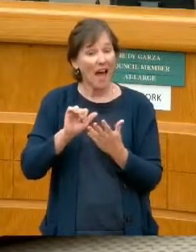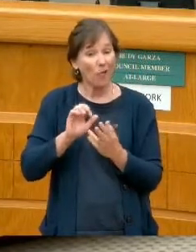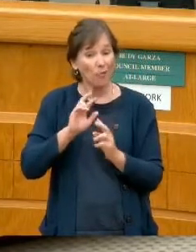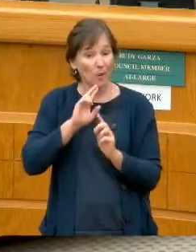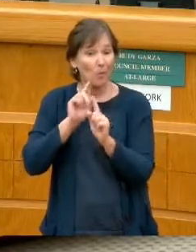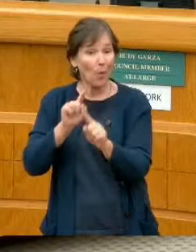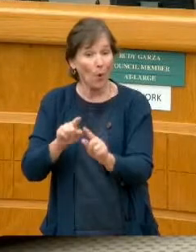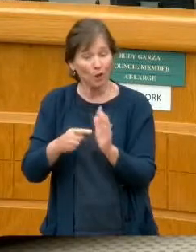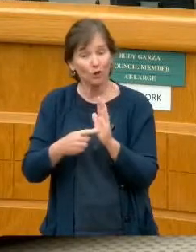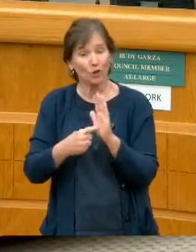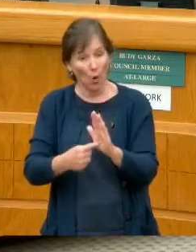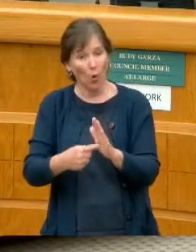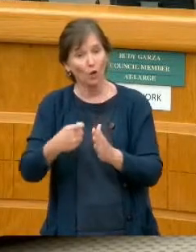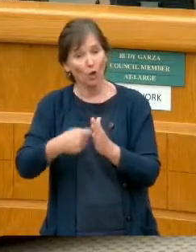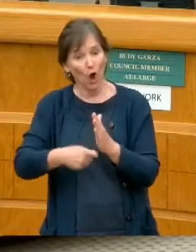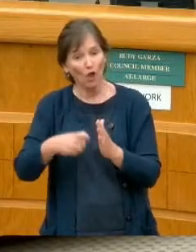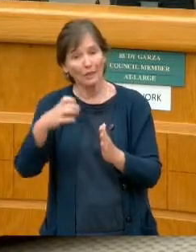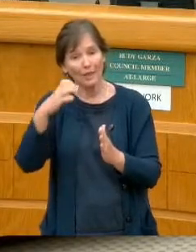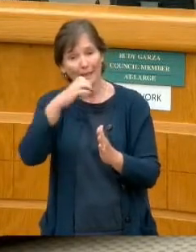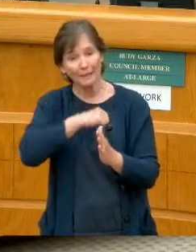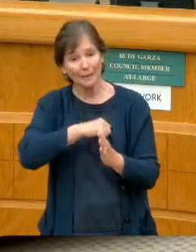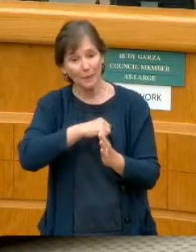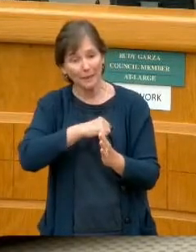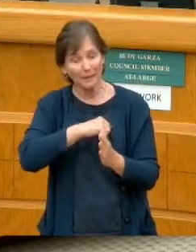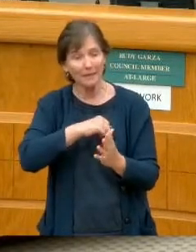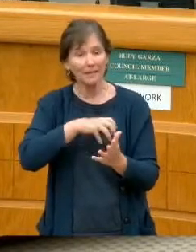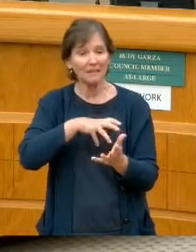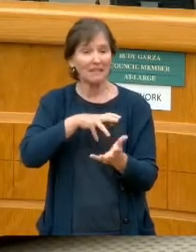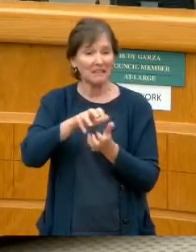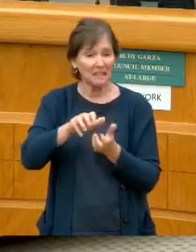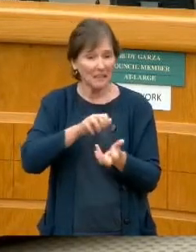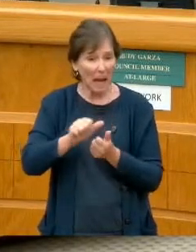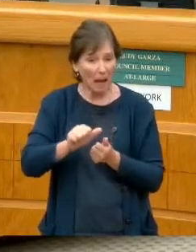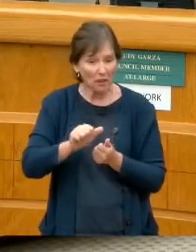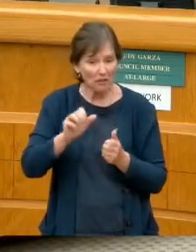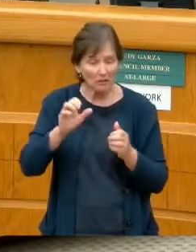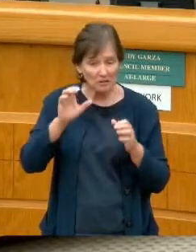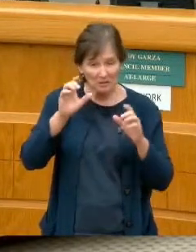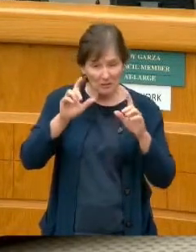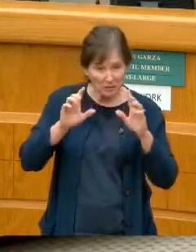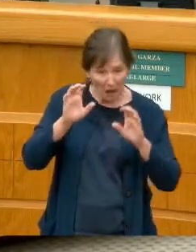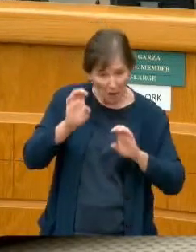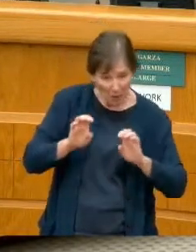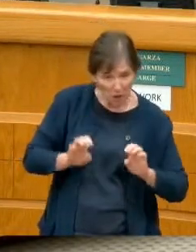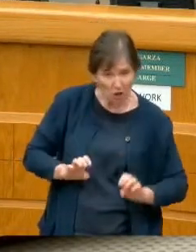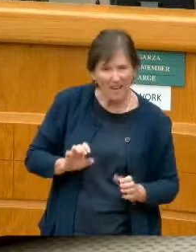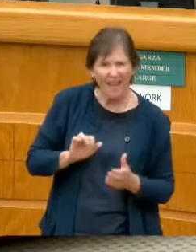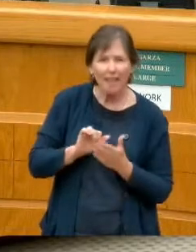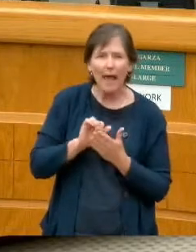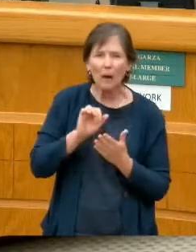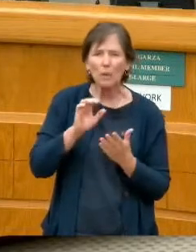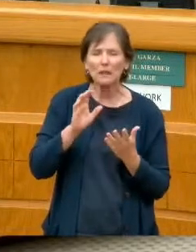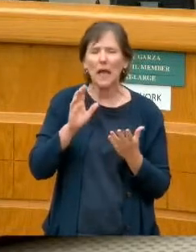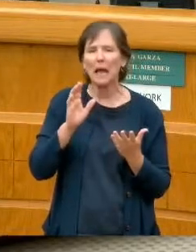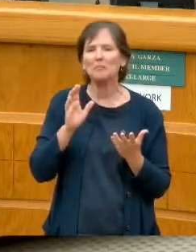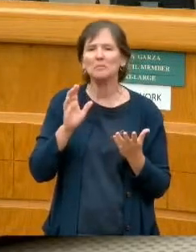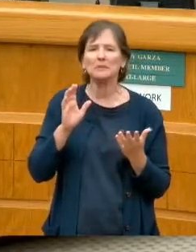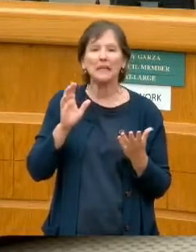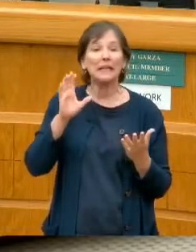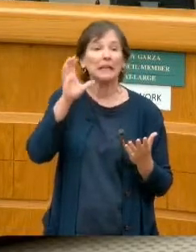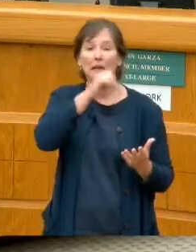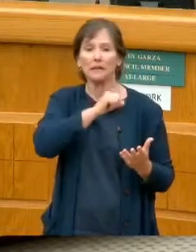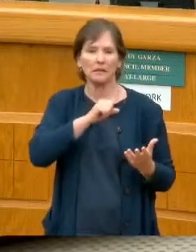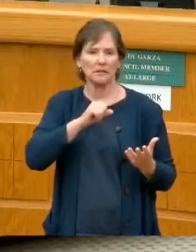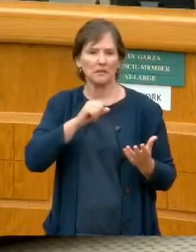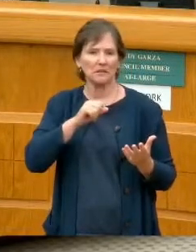should repair or rebuild, it was an initial damage assessment. It was an idea, a very educated guess in order to